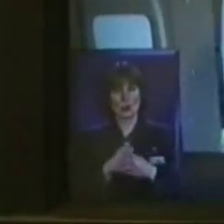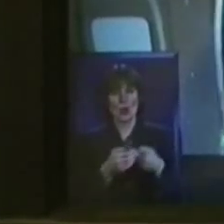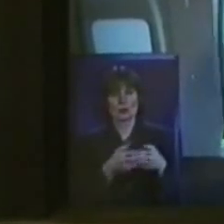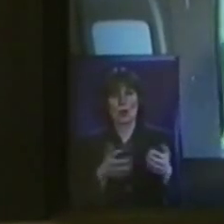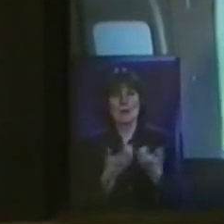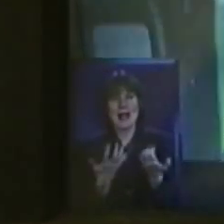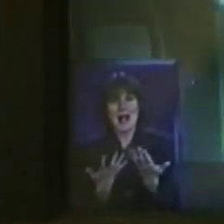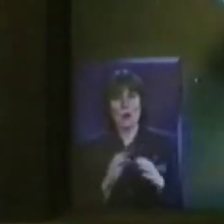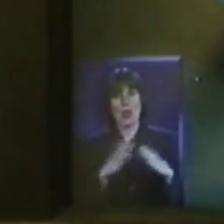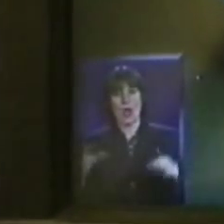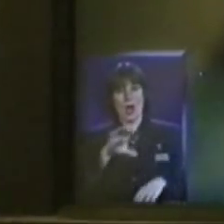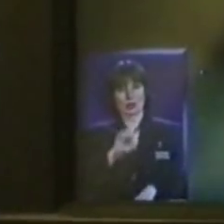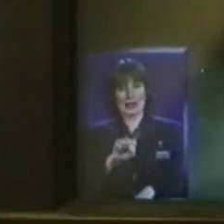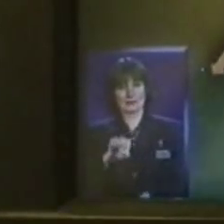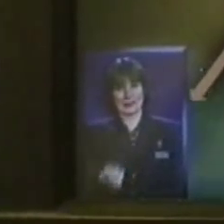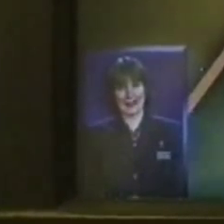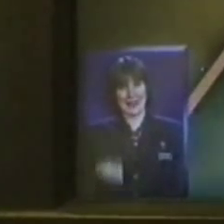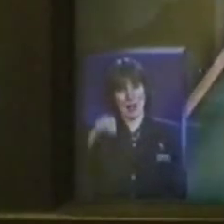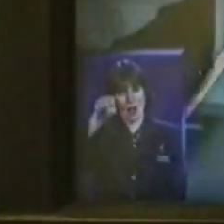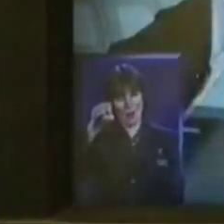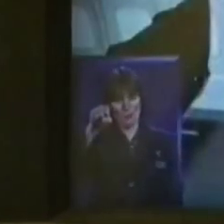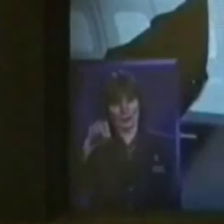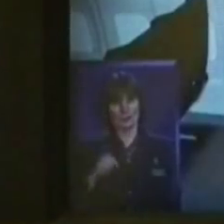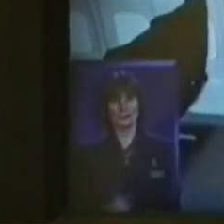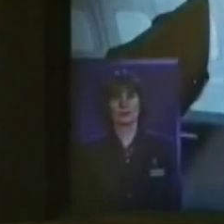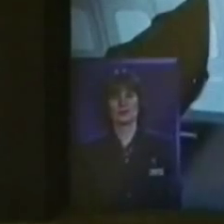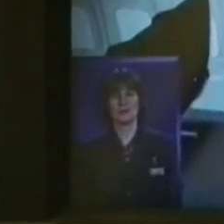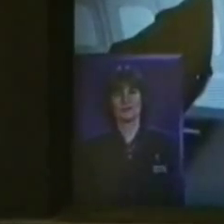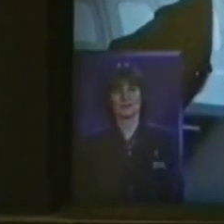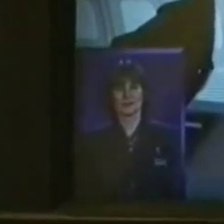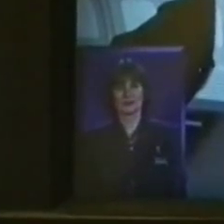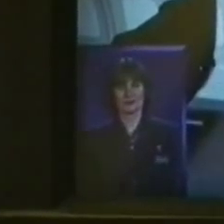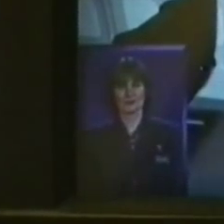The upper deck doors are opened by pulling the large handle inwards and upwards.